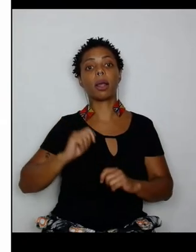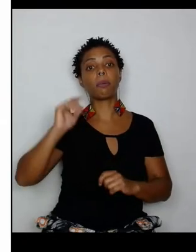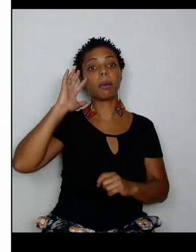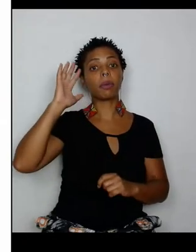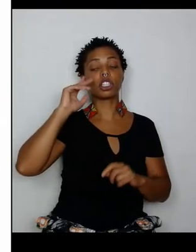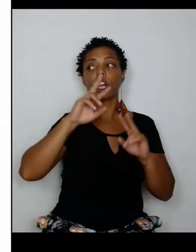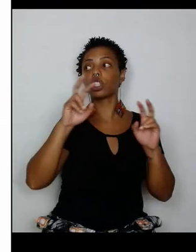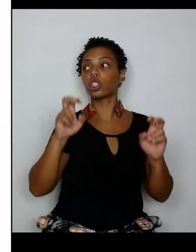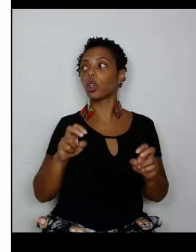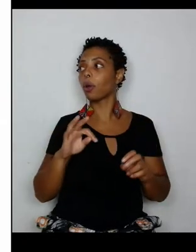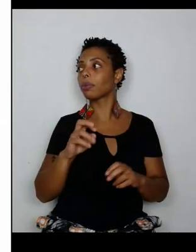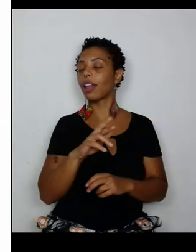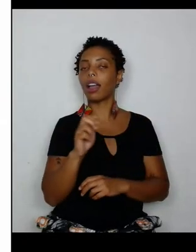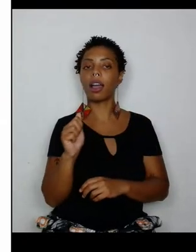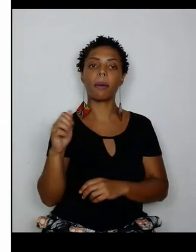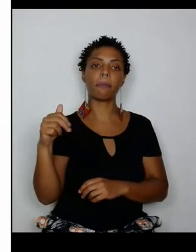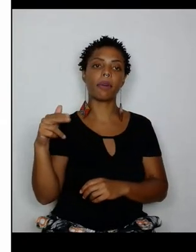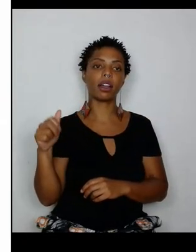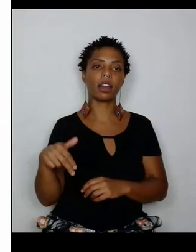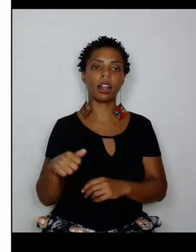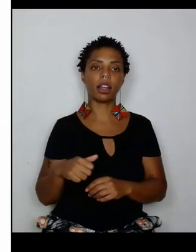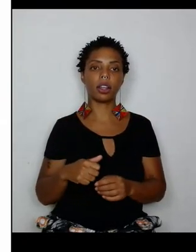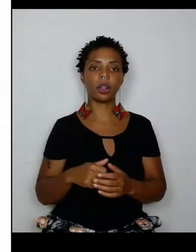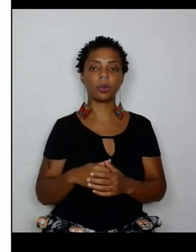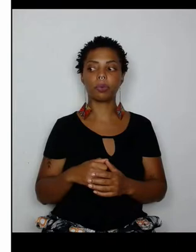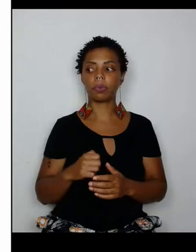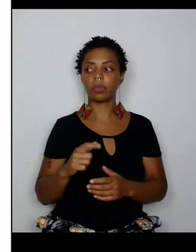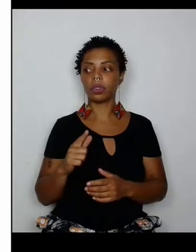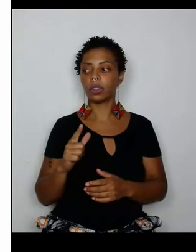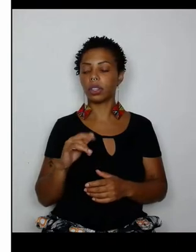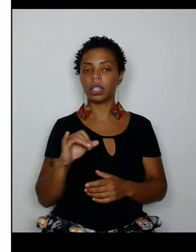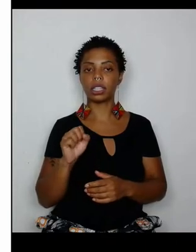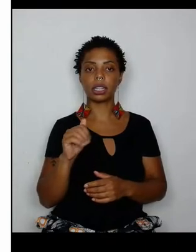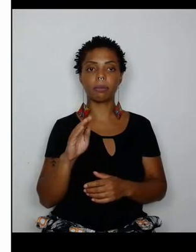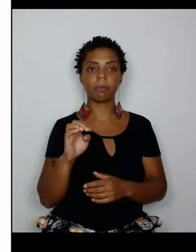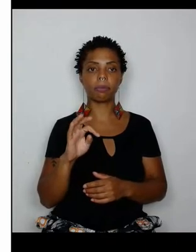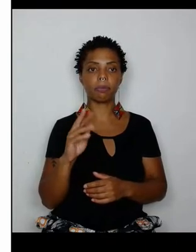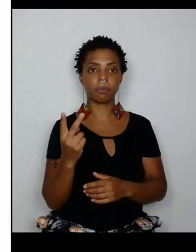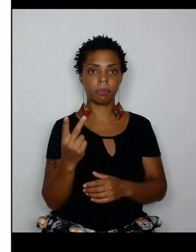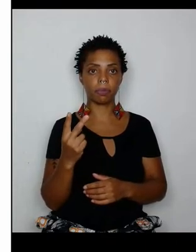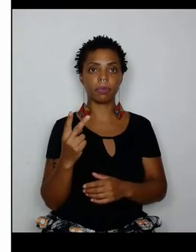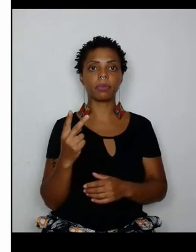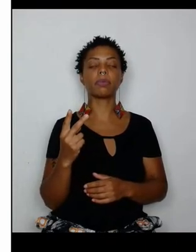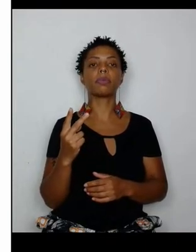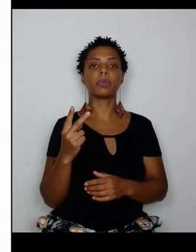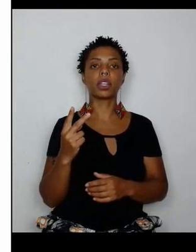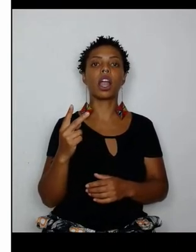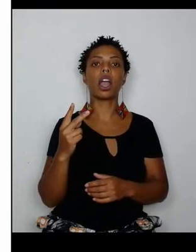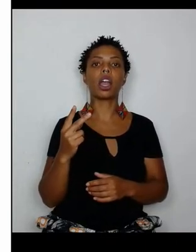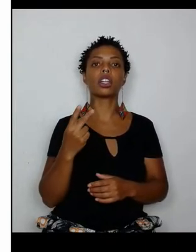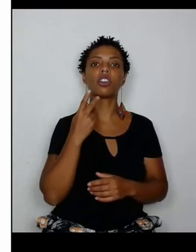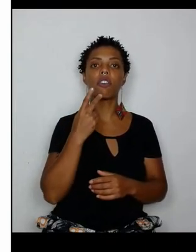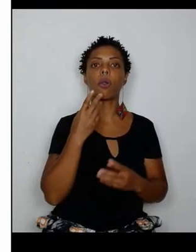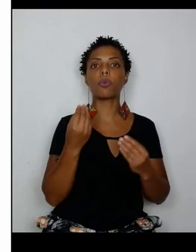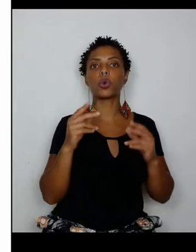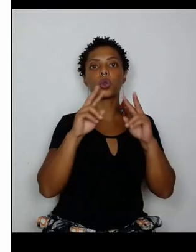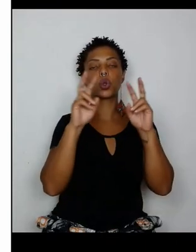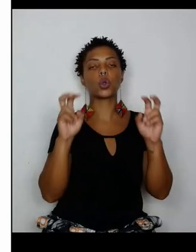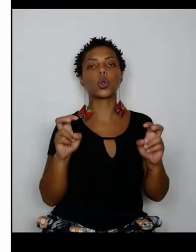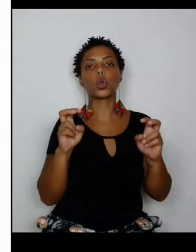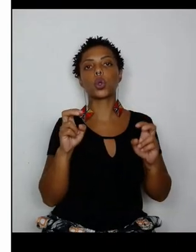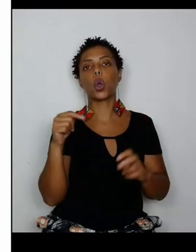elizabeth childs has written at length about gauguin's relationship to photography particularly his use of photographs as sources for his own